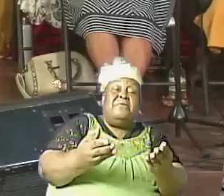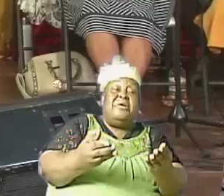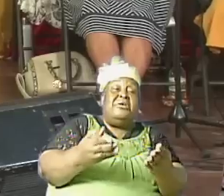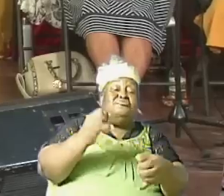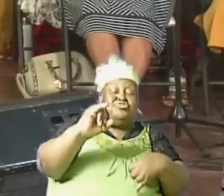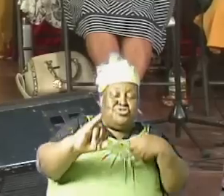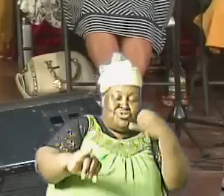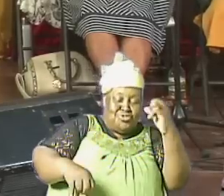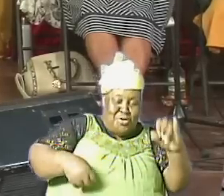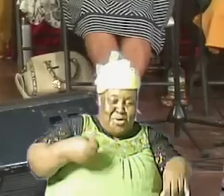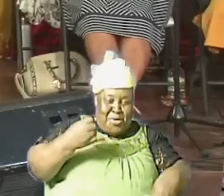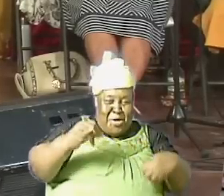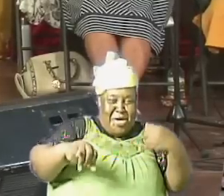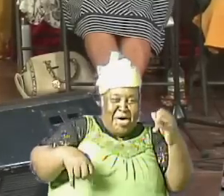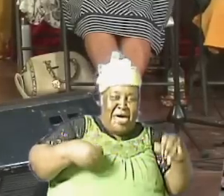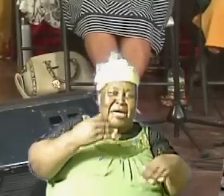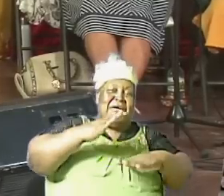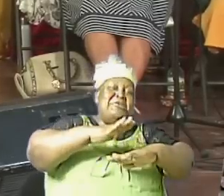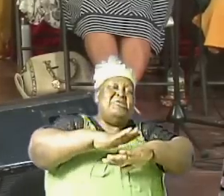provides joy,